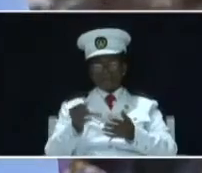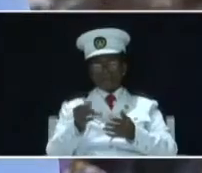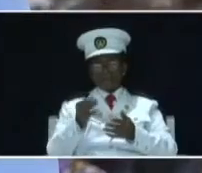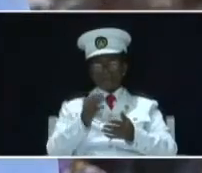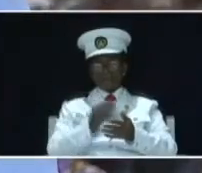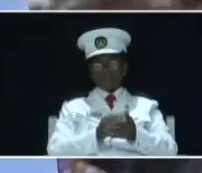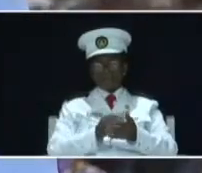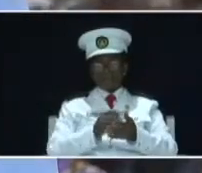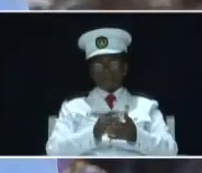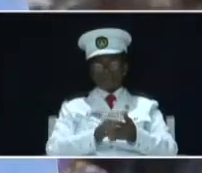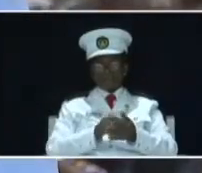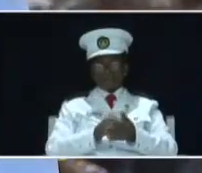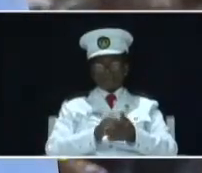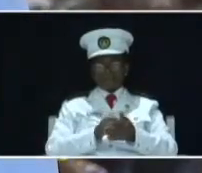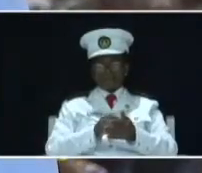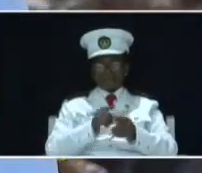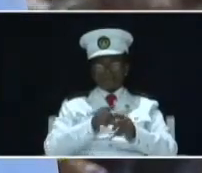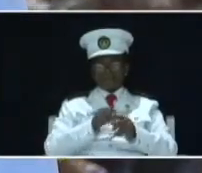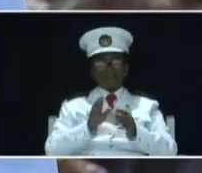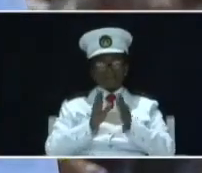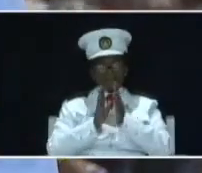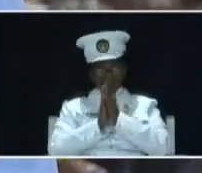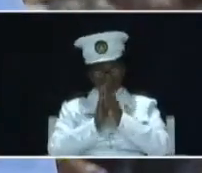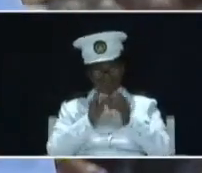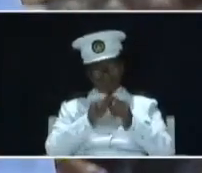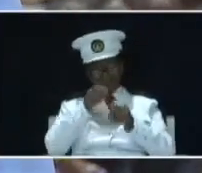Because your life is just about to change.